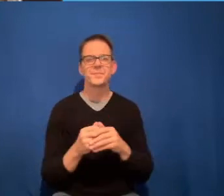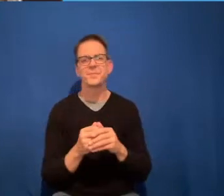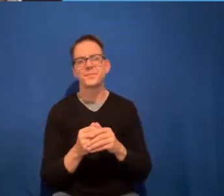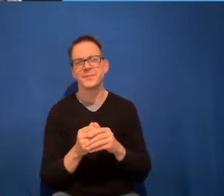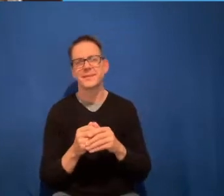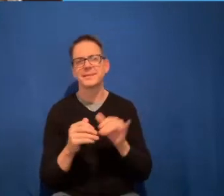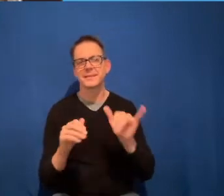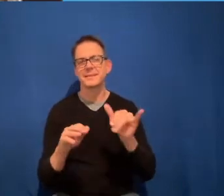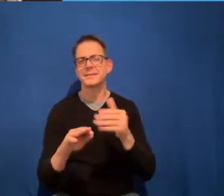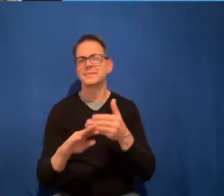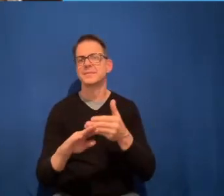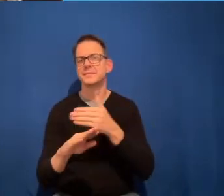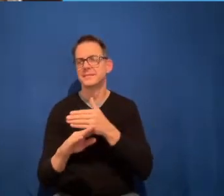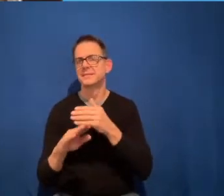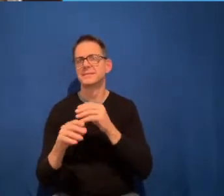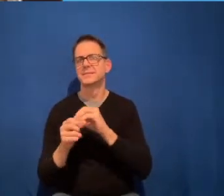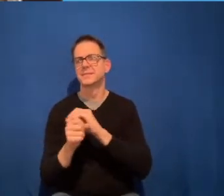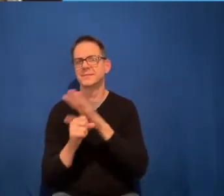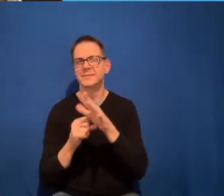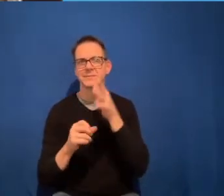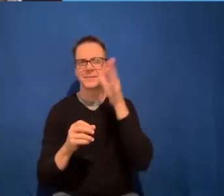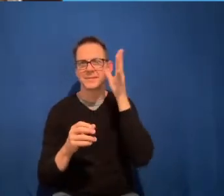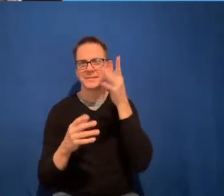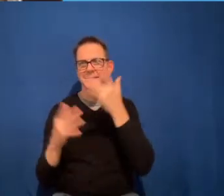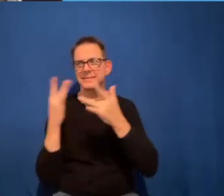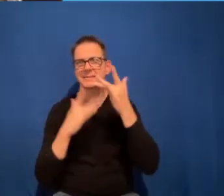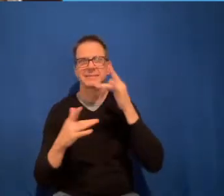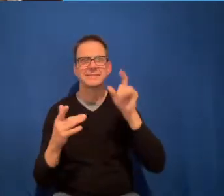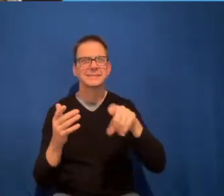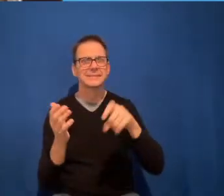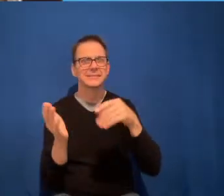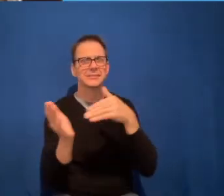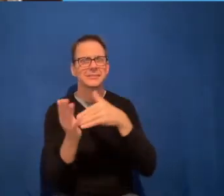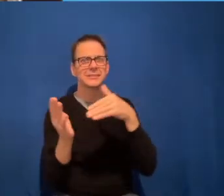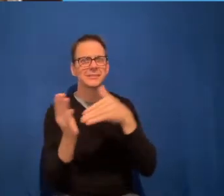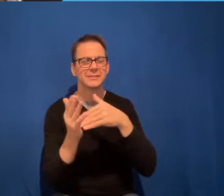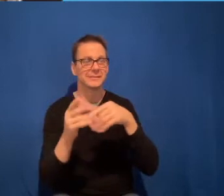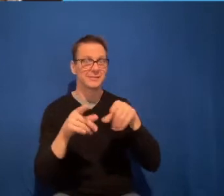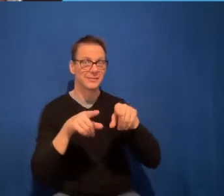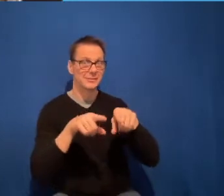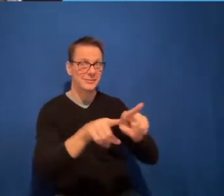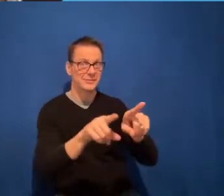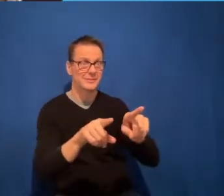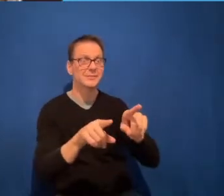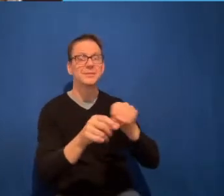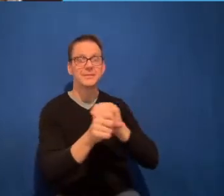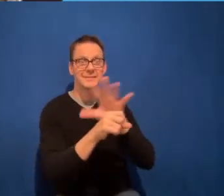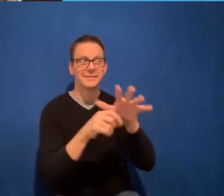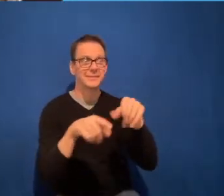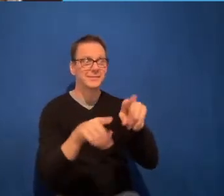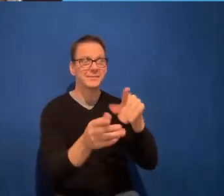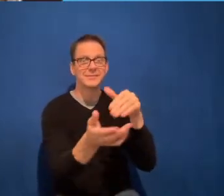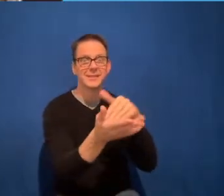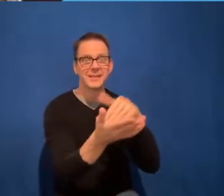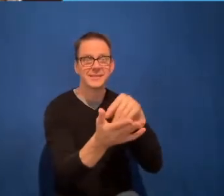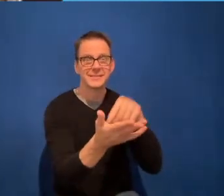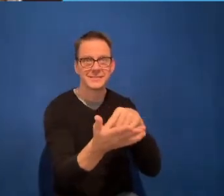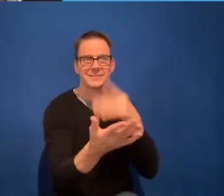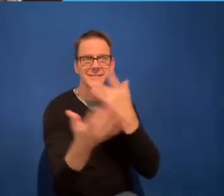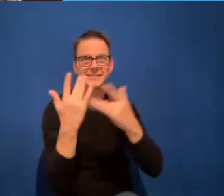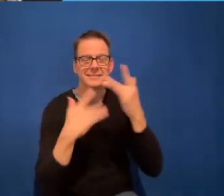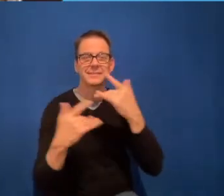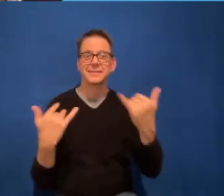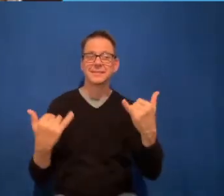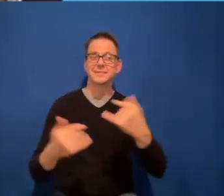pre-COVID family doctor situation, during COVID family doctor situation, right now situation, and what the future